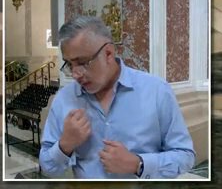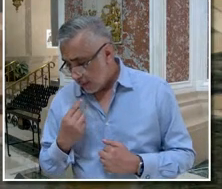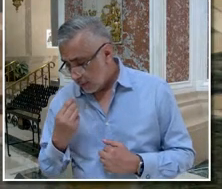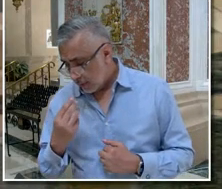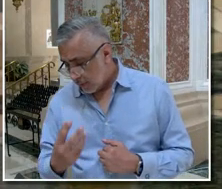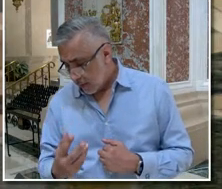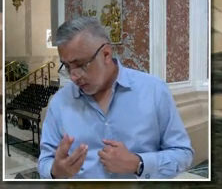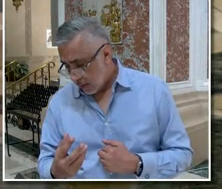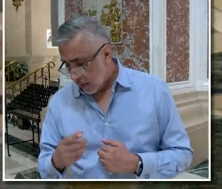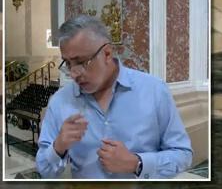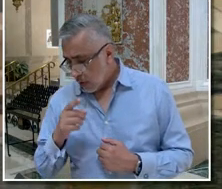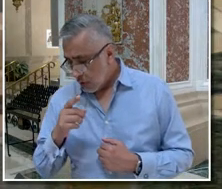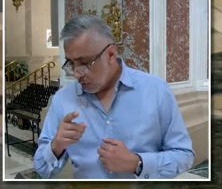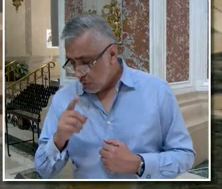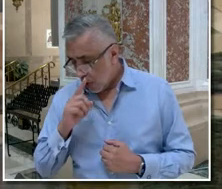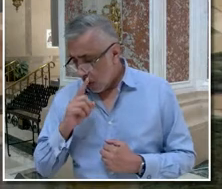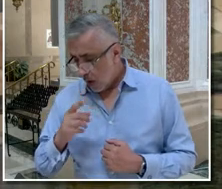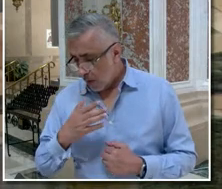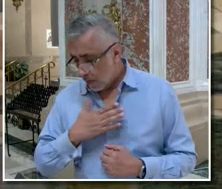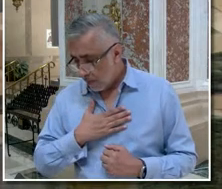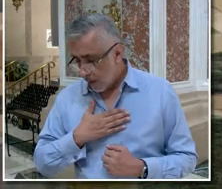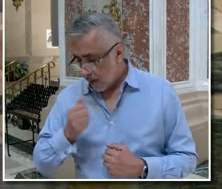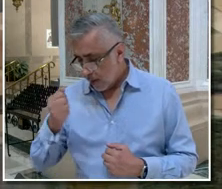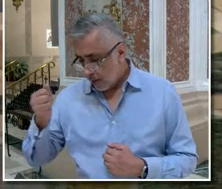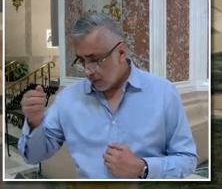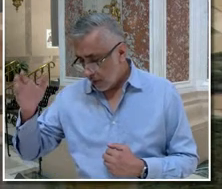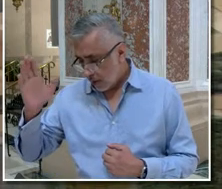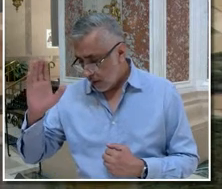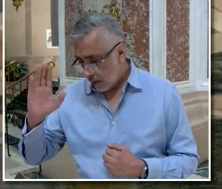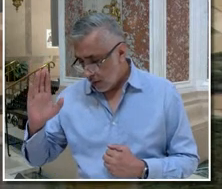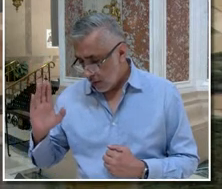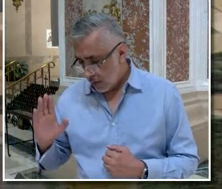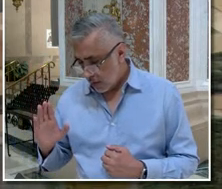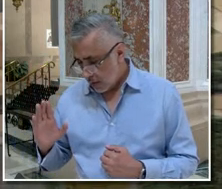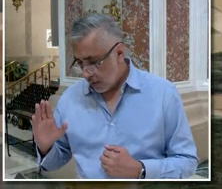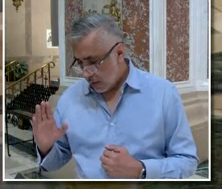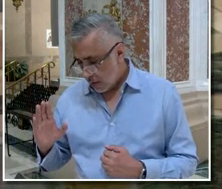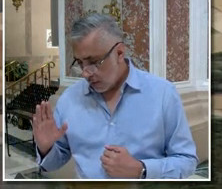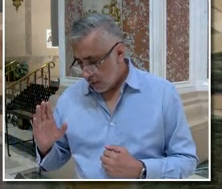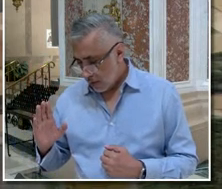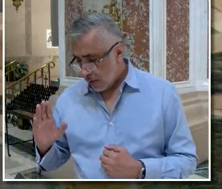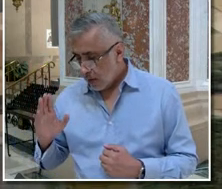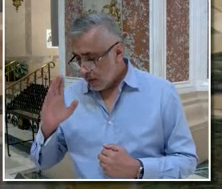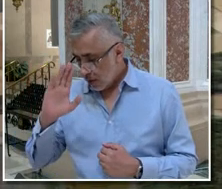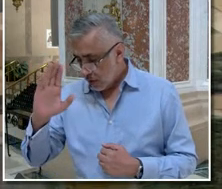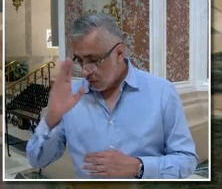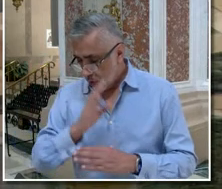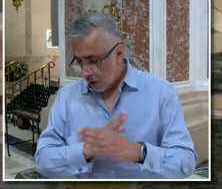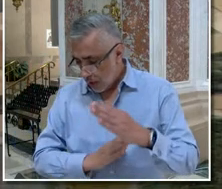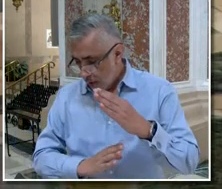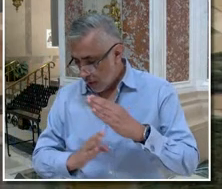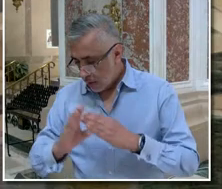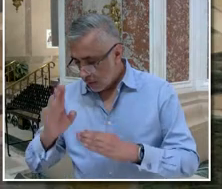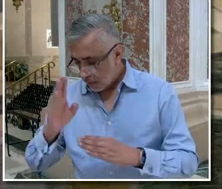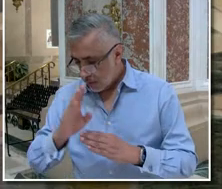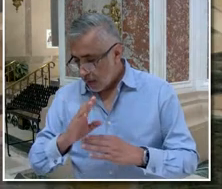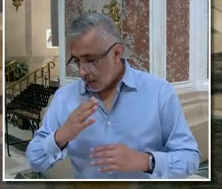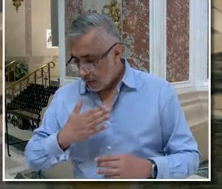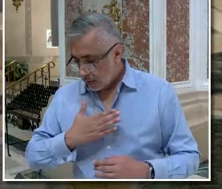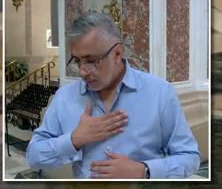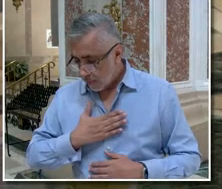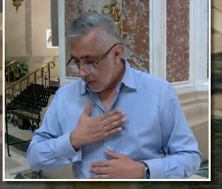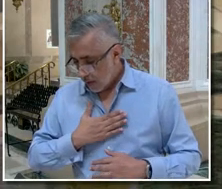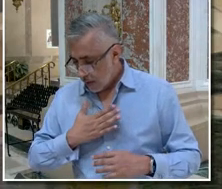say, you are my God. In your hands is